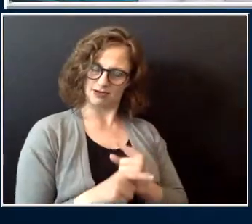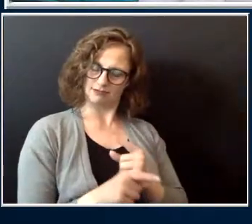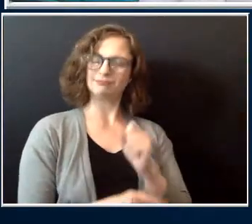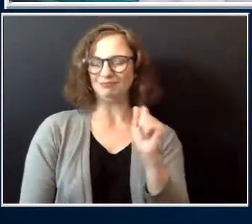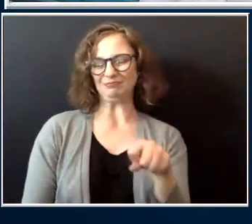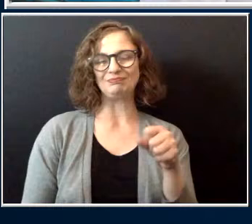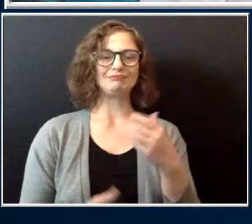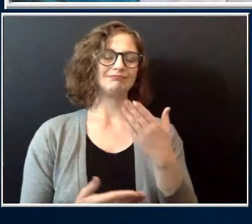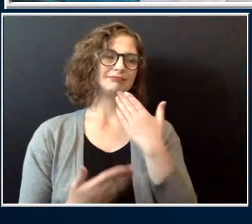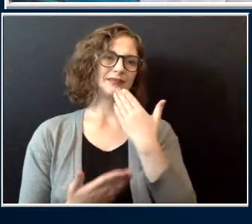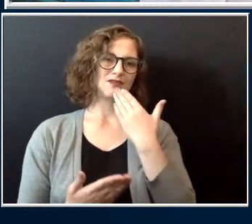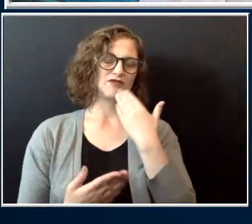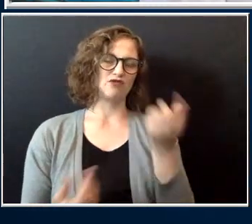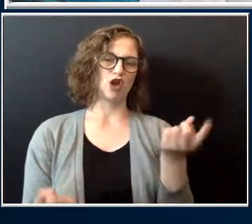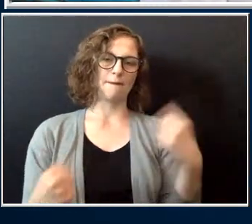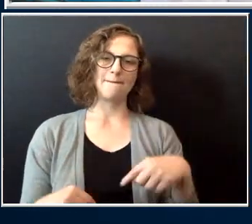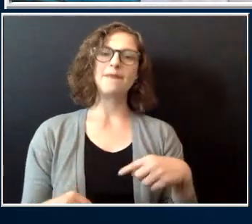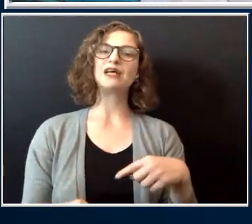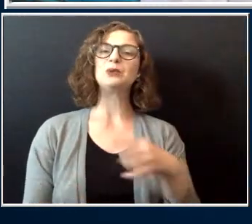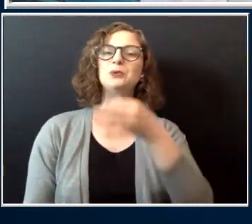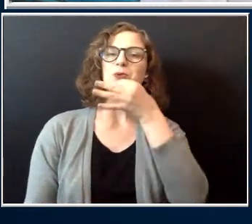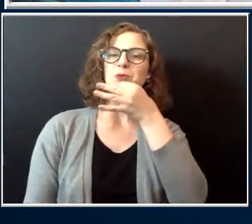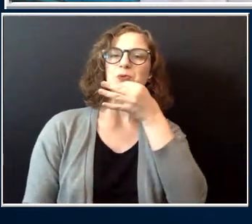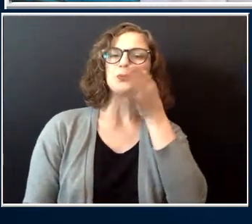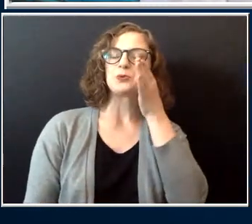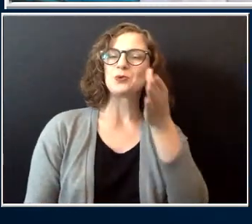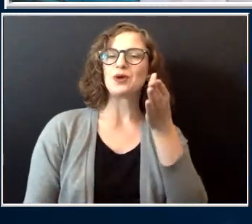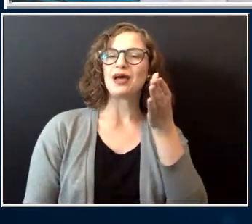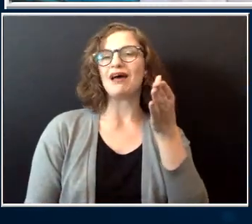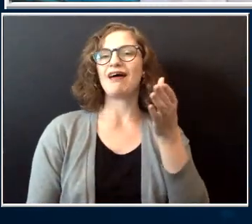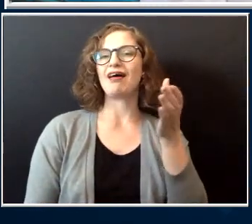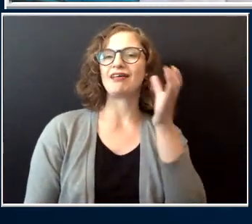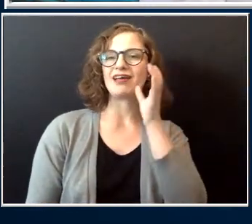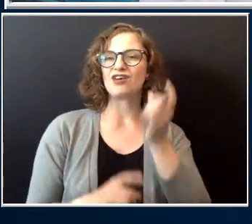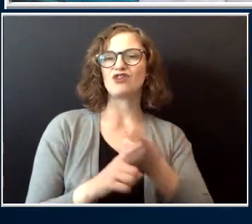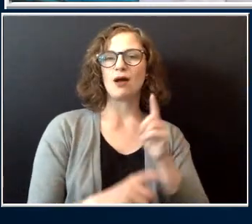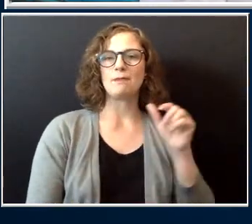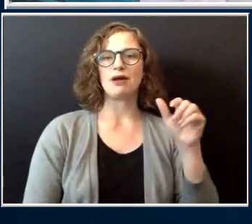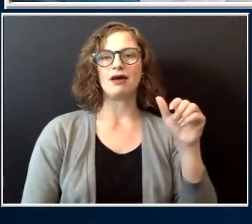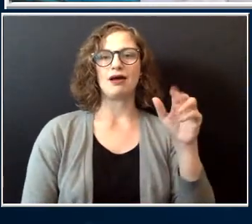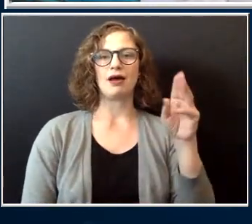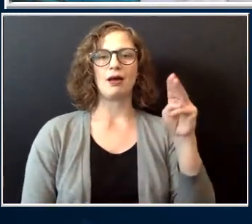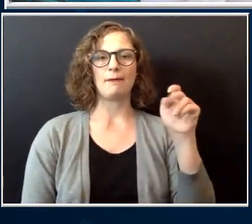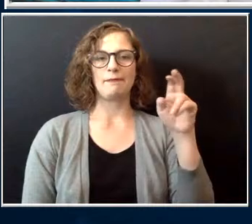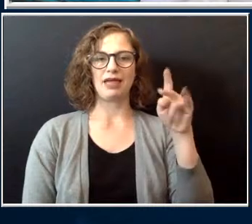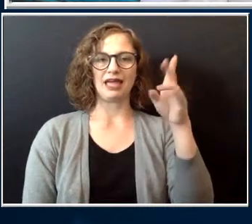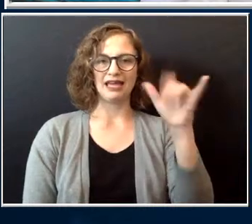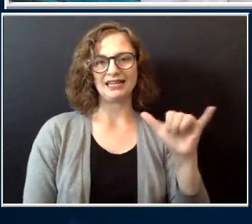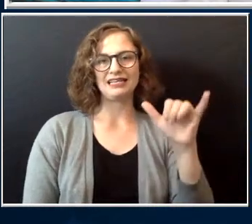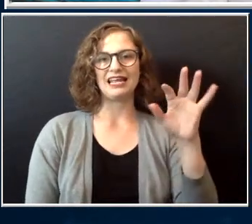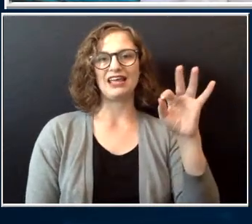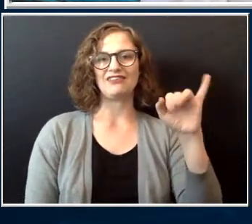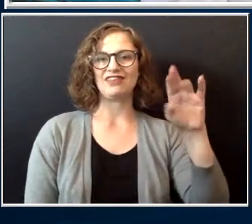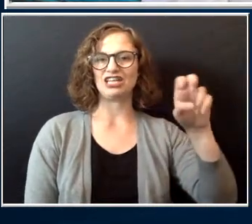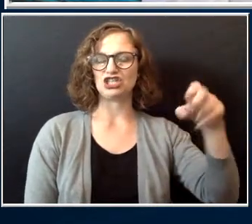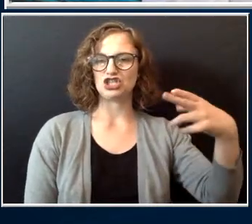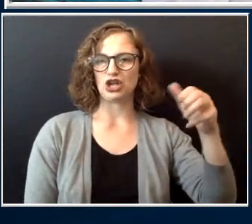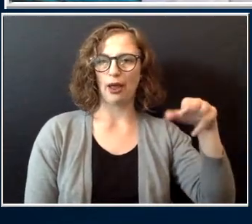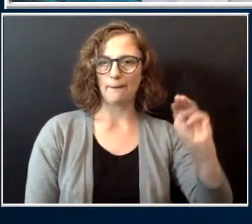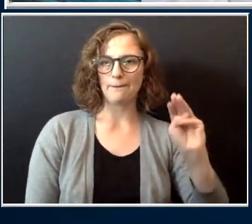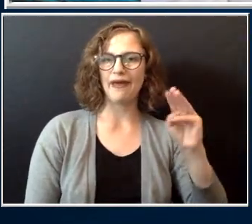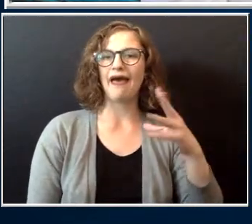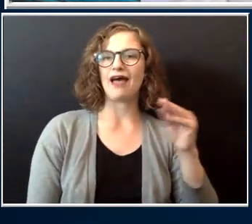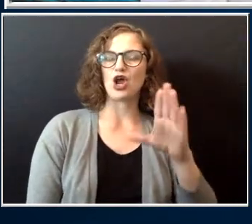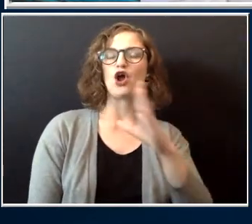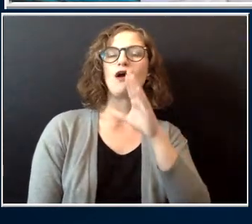we'll hear from Andy Fincham and her 11-year-old son, Wake. They're going to join us from their home in Beloit, a town in